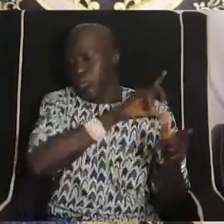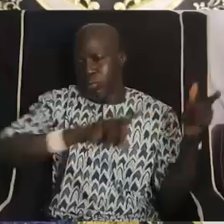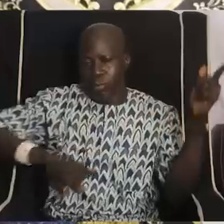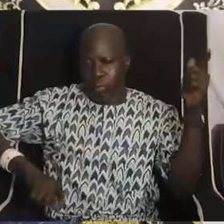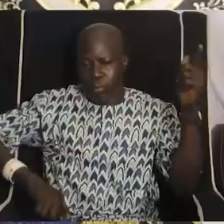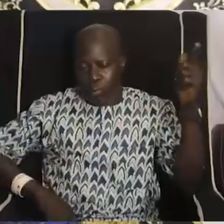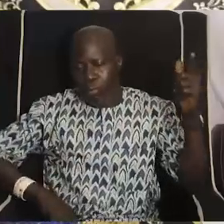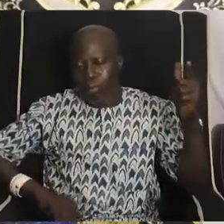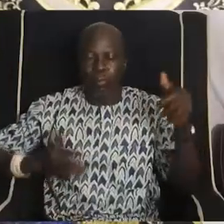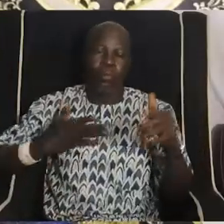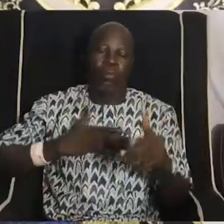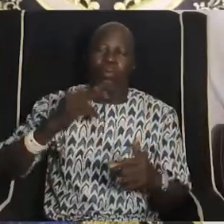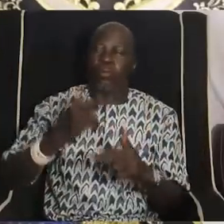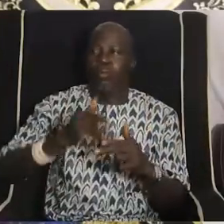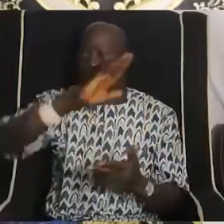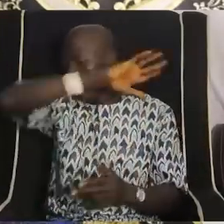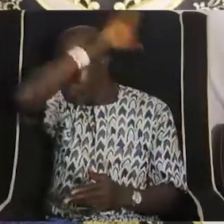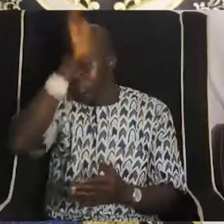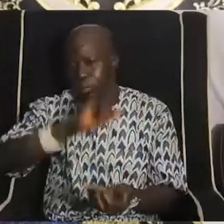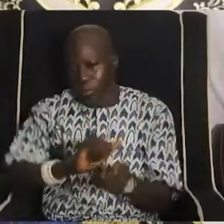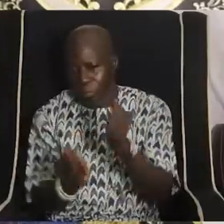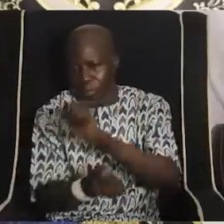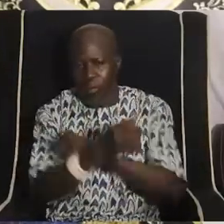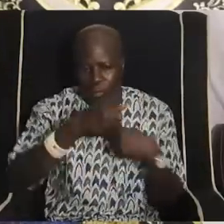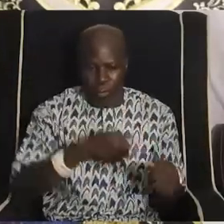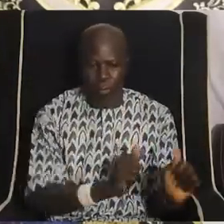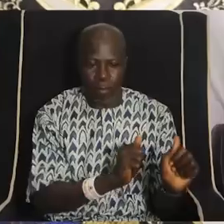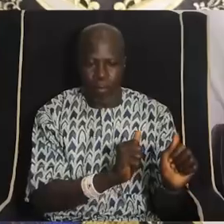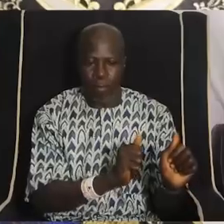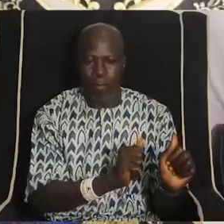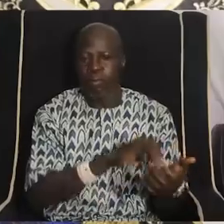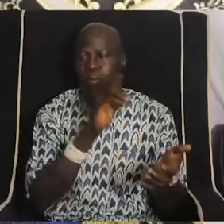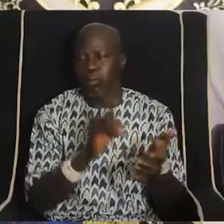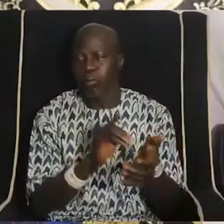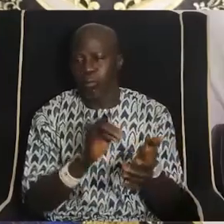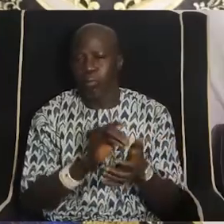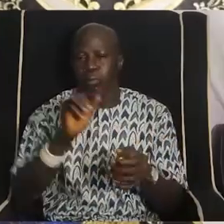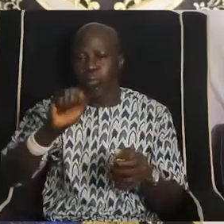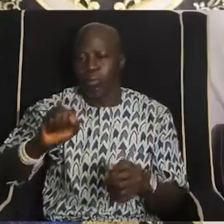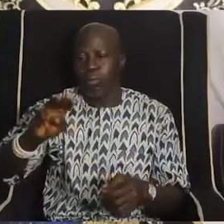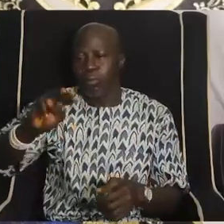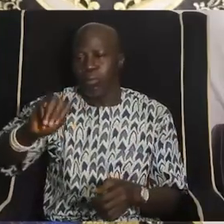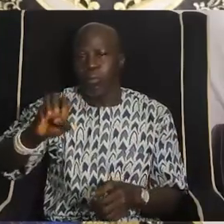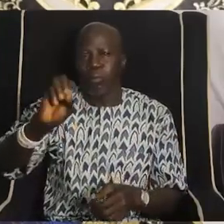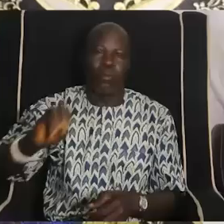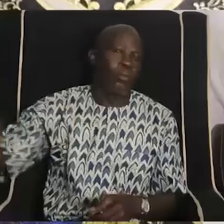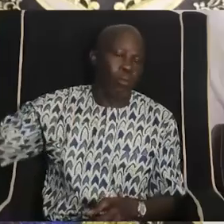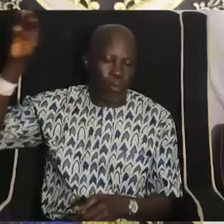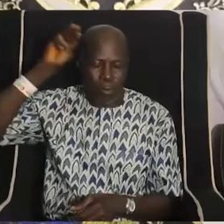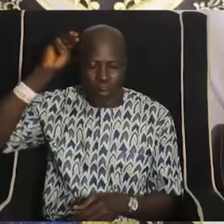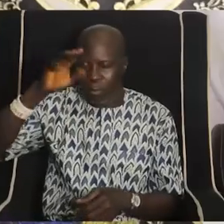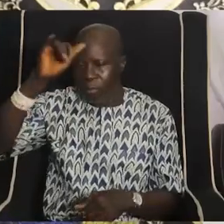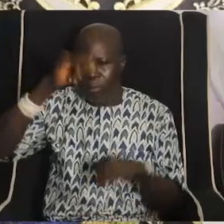In Jesus' name, my Lord. My name never changed. He's an apostle. Dr. S.M.O. Mustafa